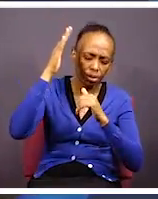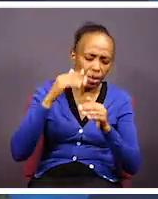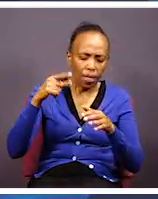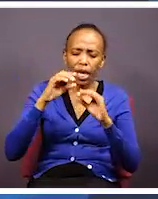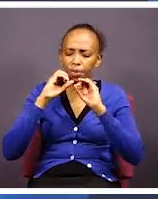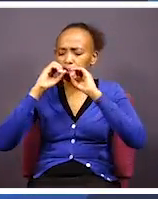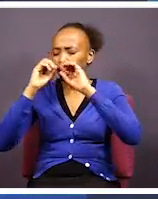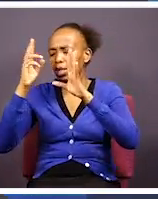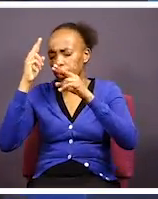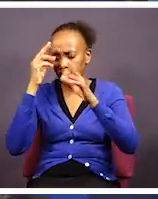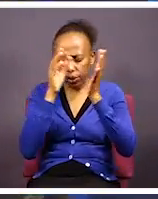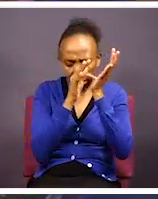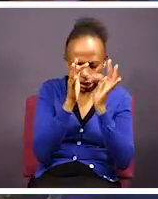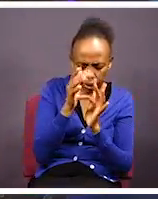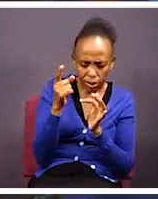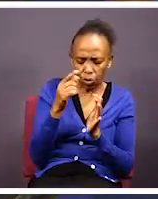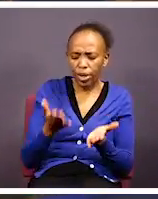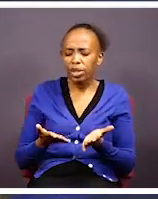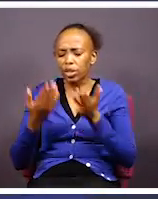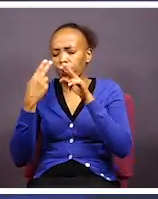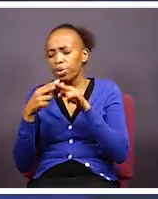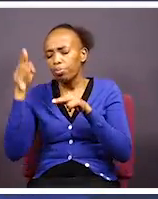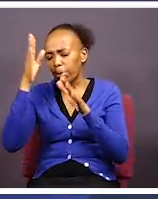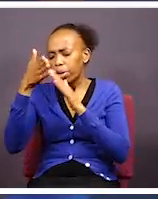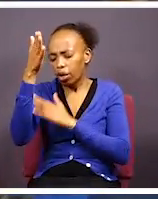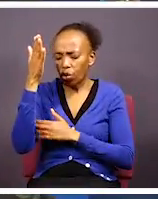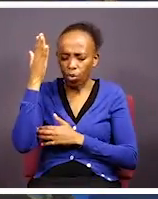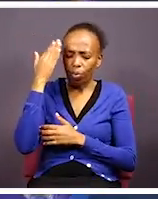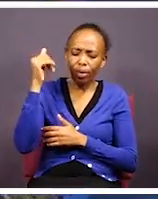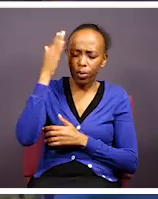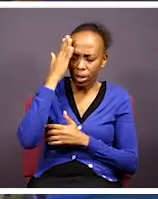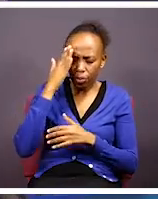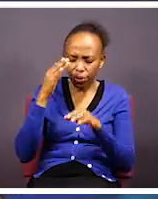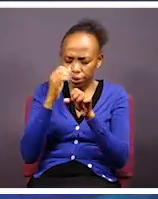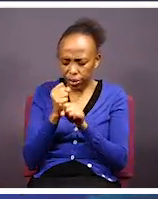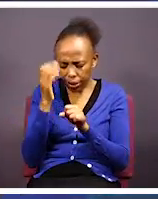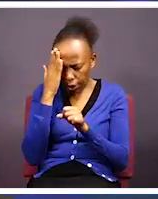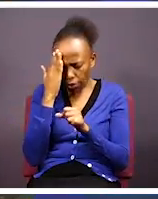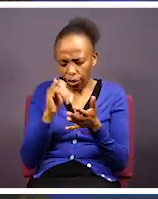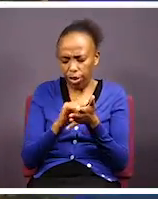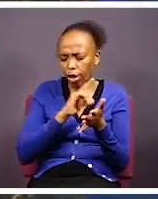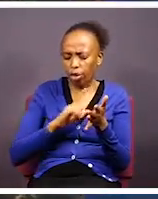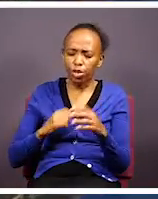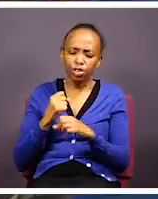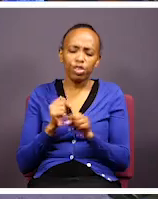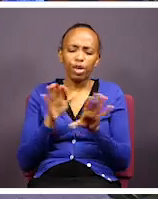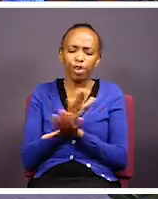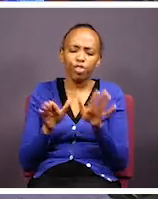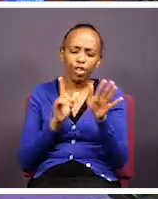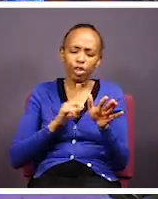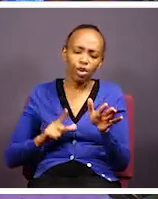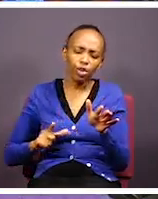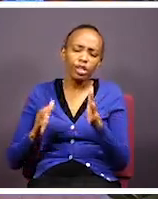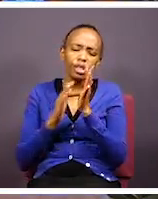bless you jesus we insult your name god cause we know and trust and know the lord you've done it god